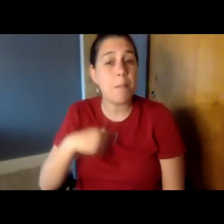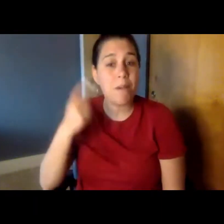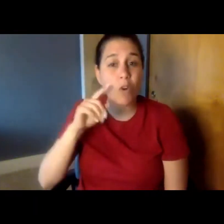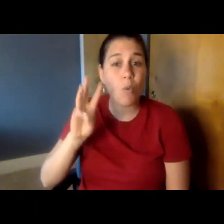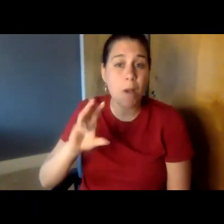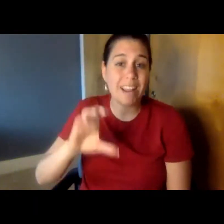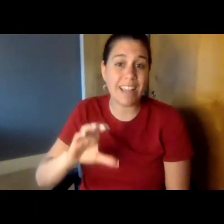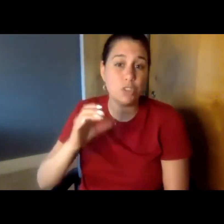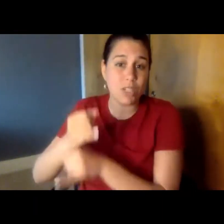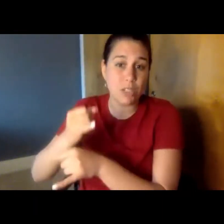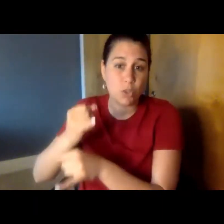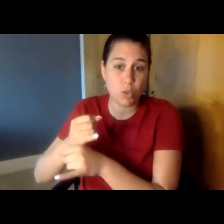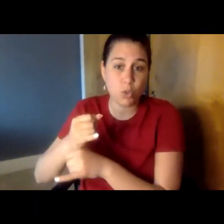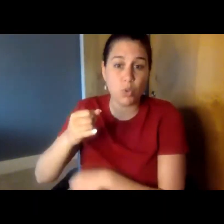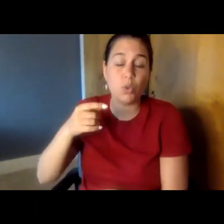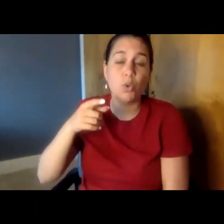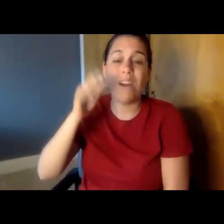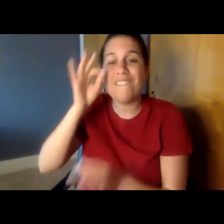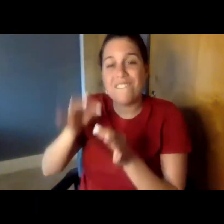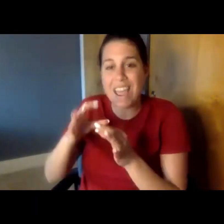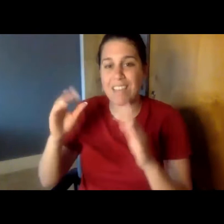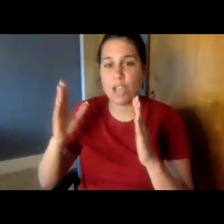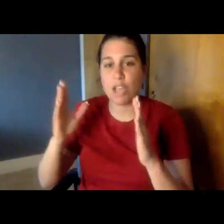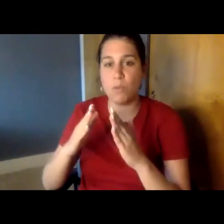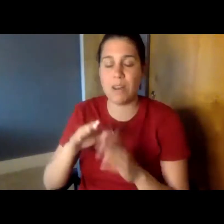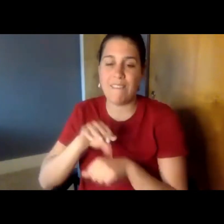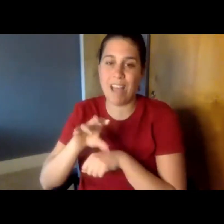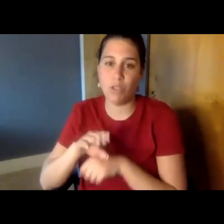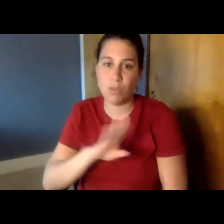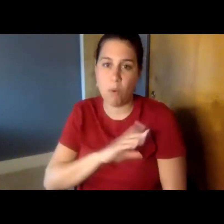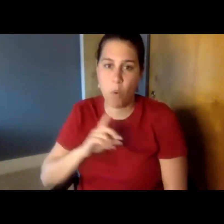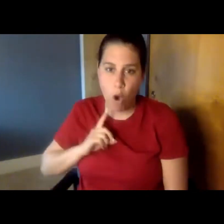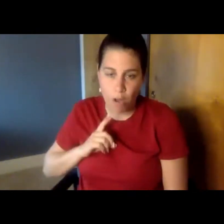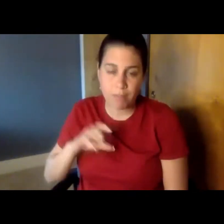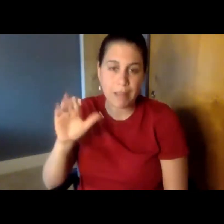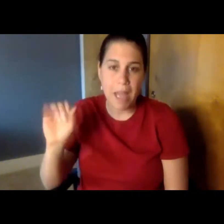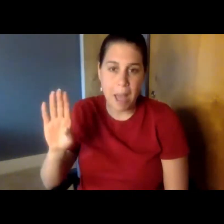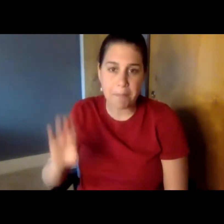Cancer Institute Faith and Community Advisory Board. He also